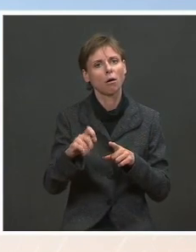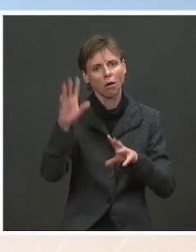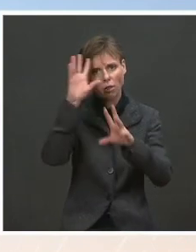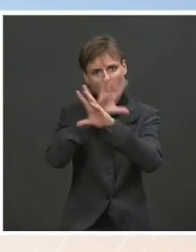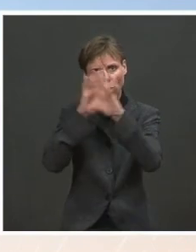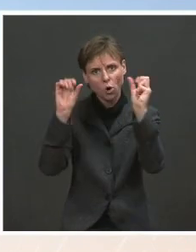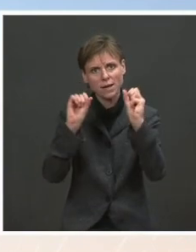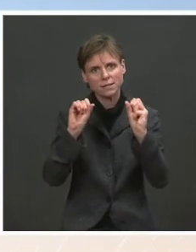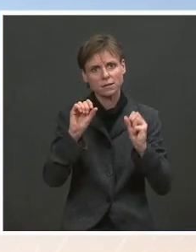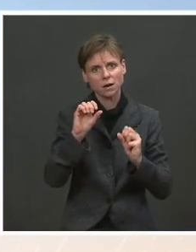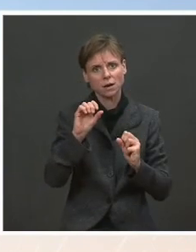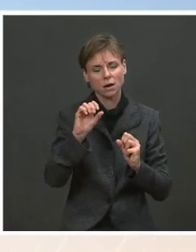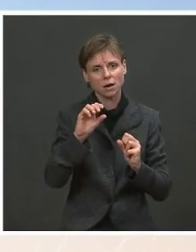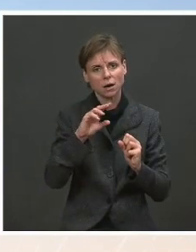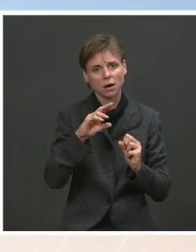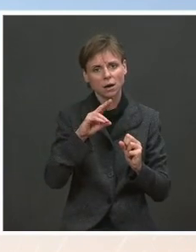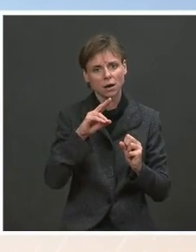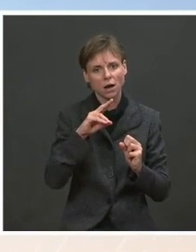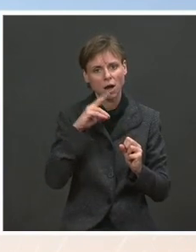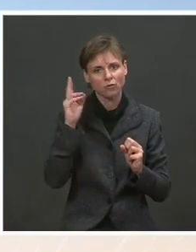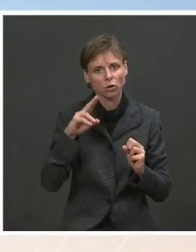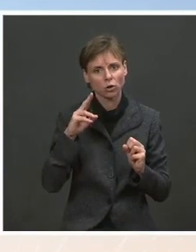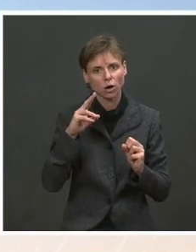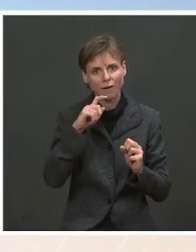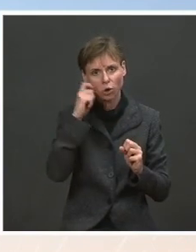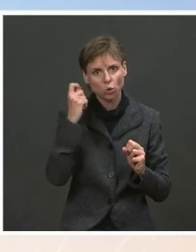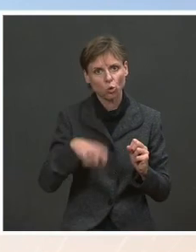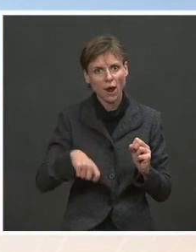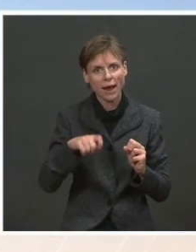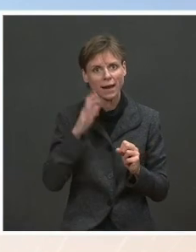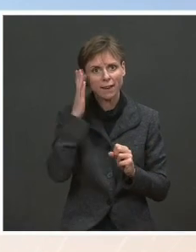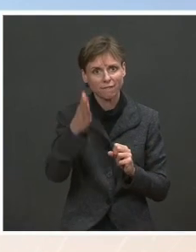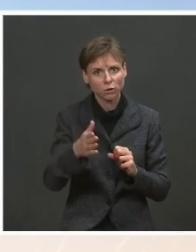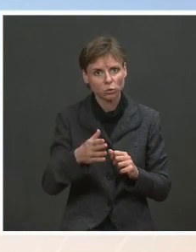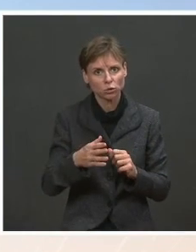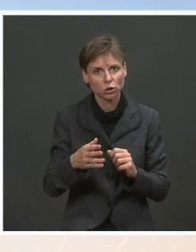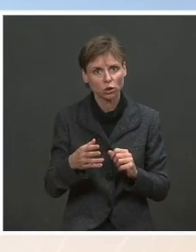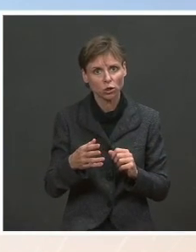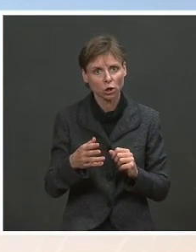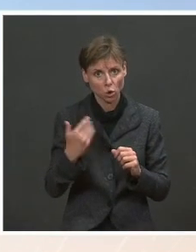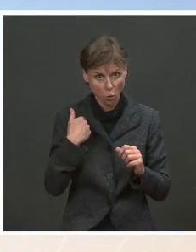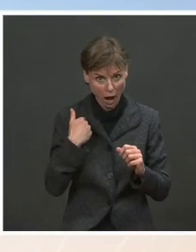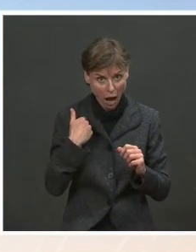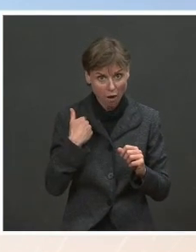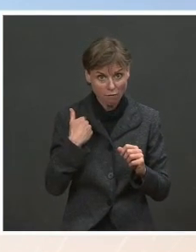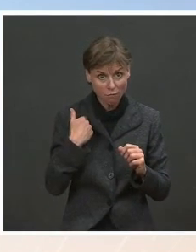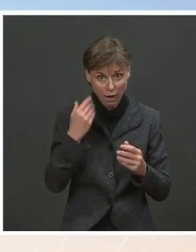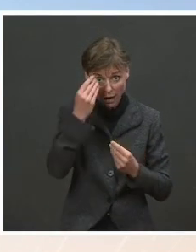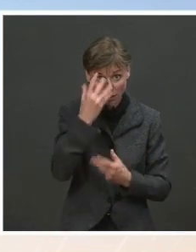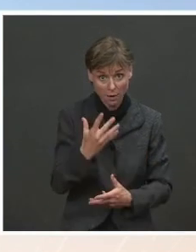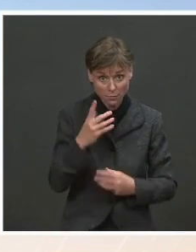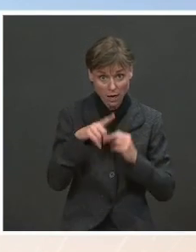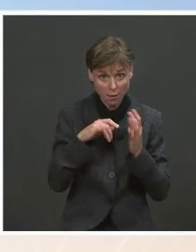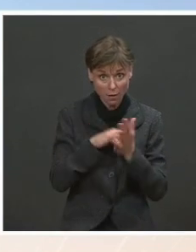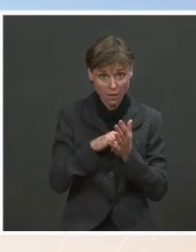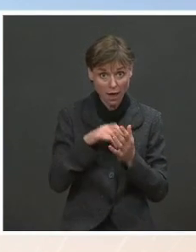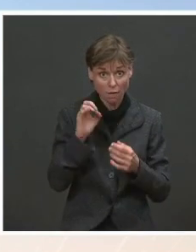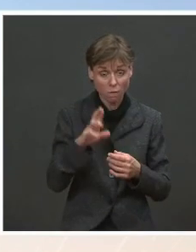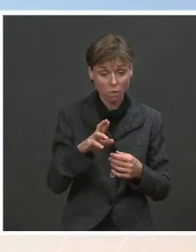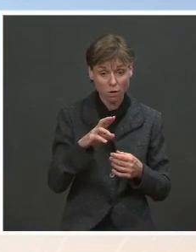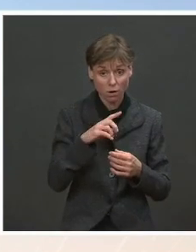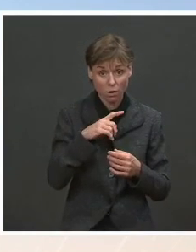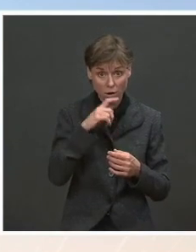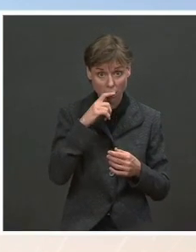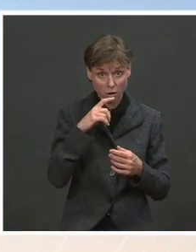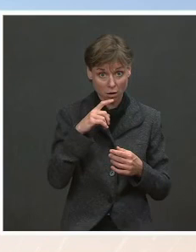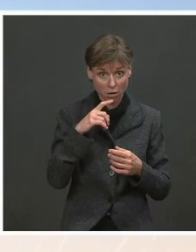of Ukraine, Zelensky, in the near future? Do you have any update or any other potential engagements in the near